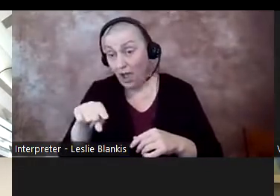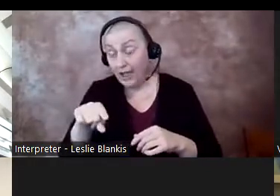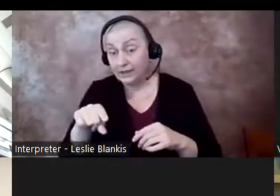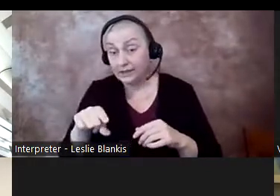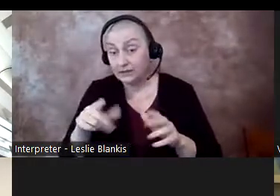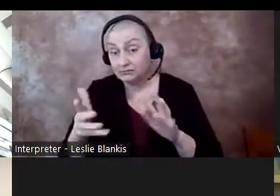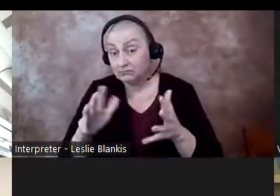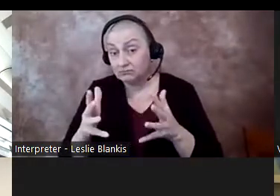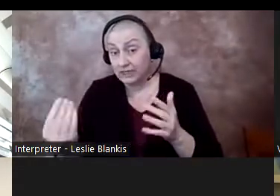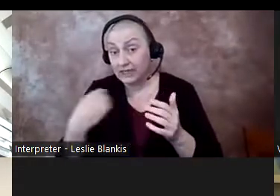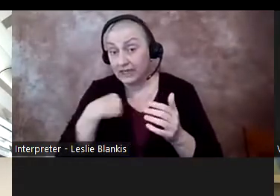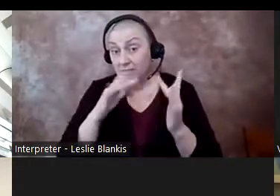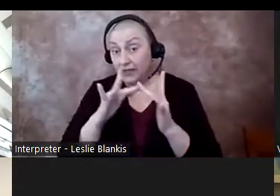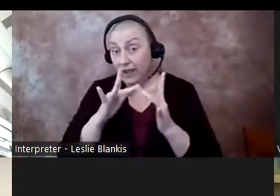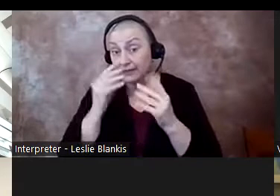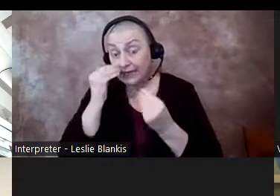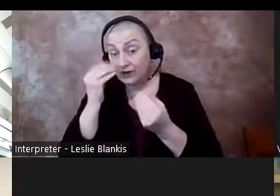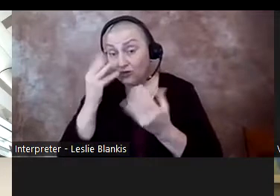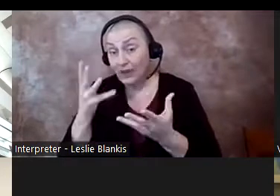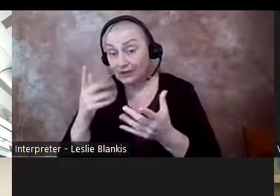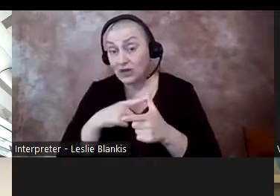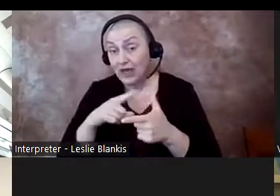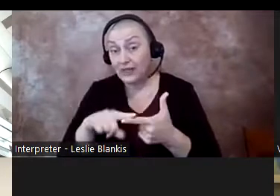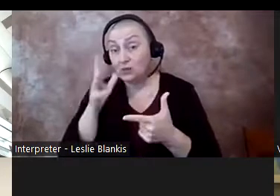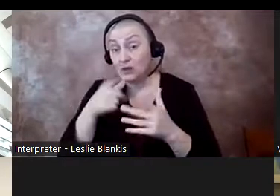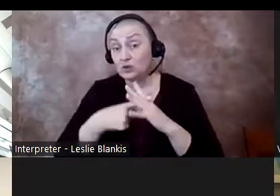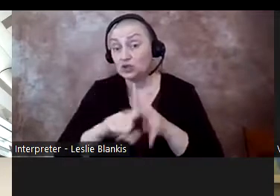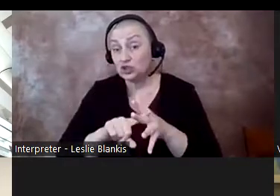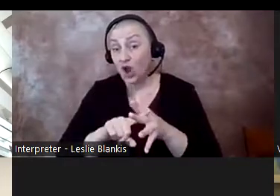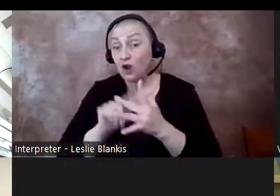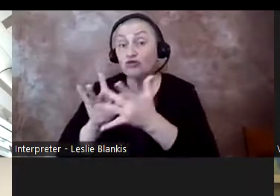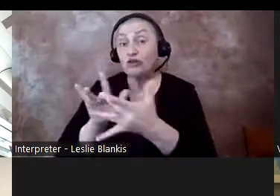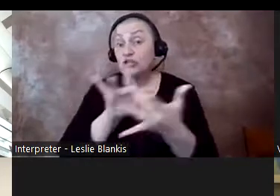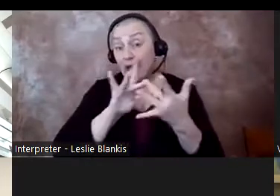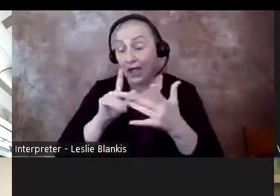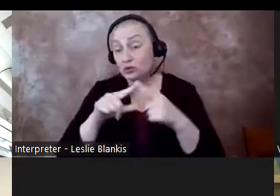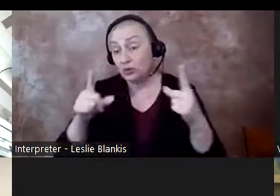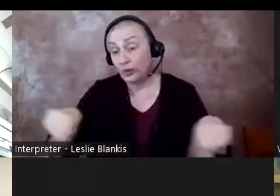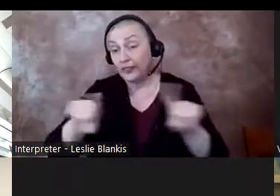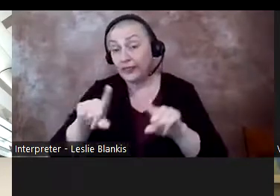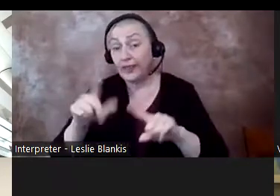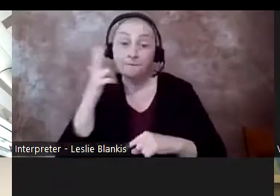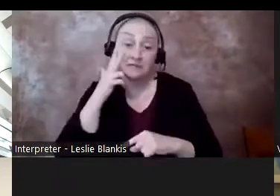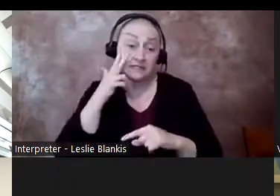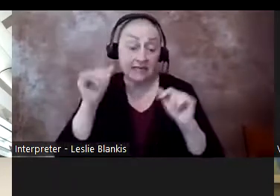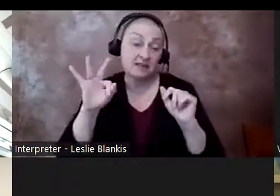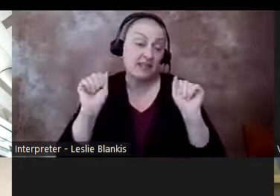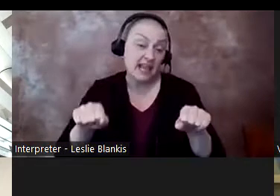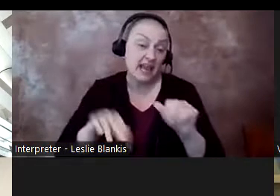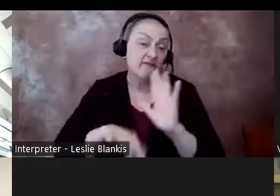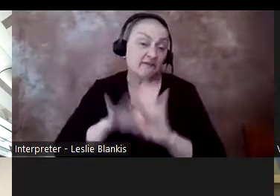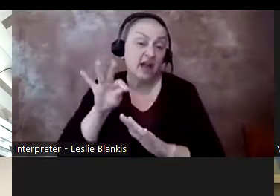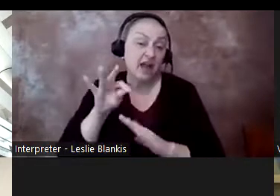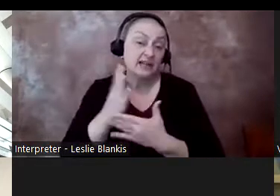mind, giving me the contact information, and we'll start reaching out to them and seeing if they could find